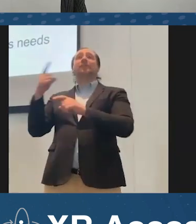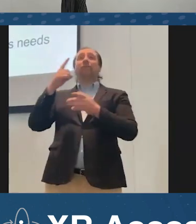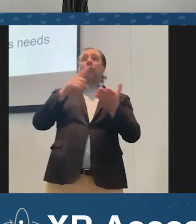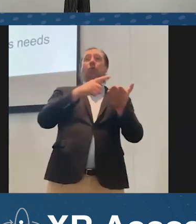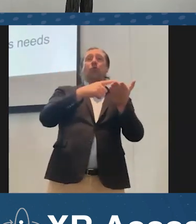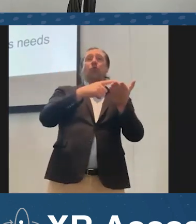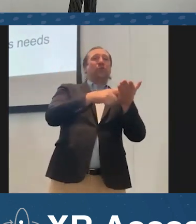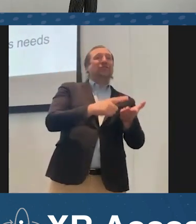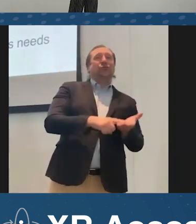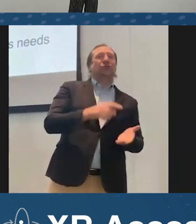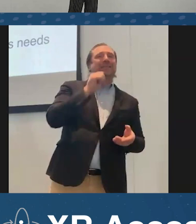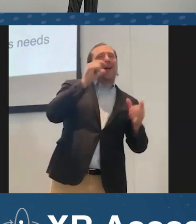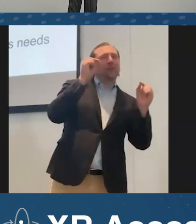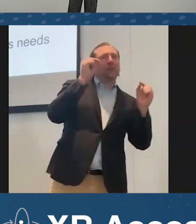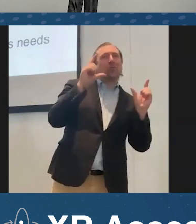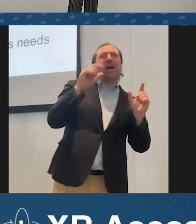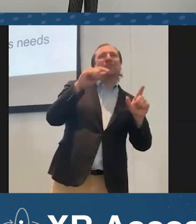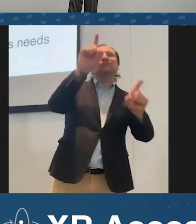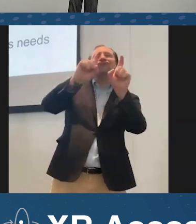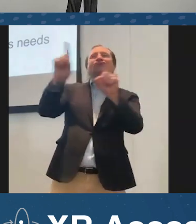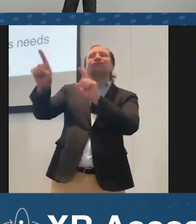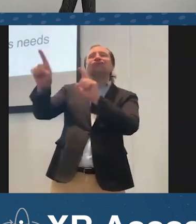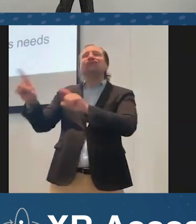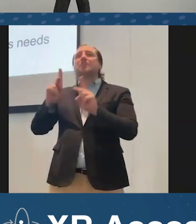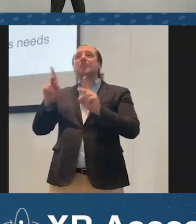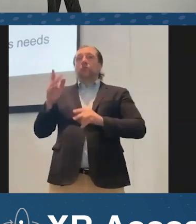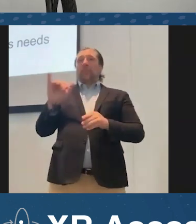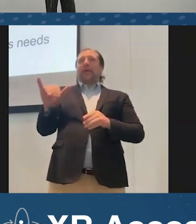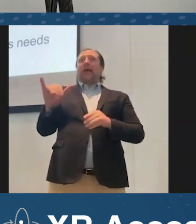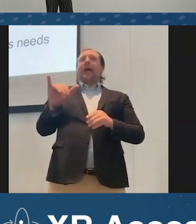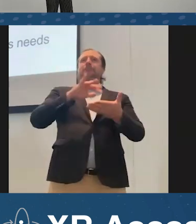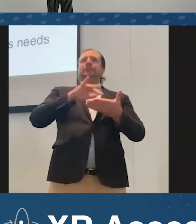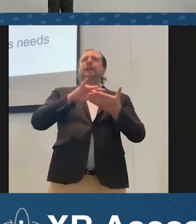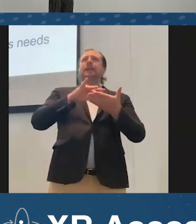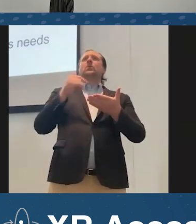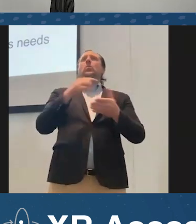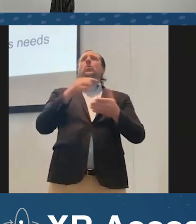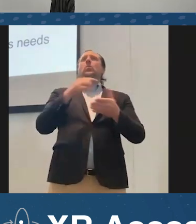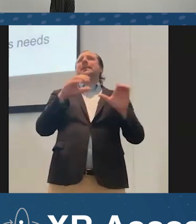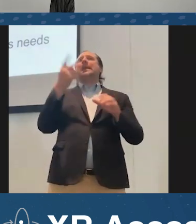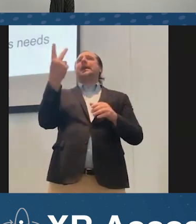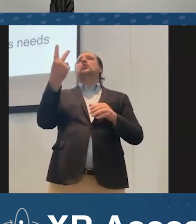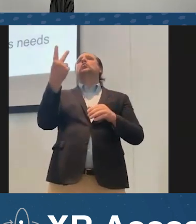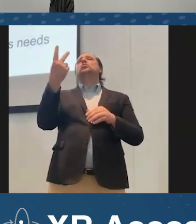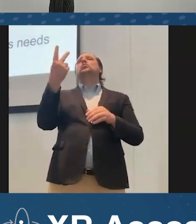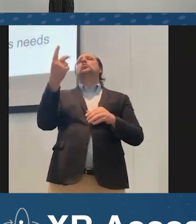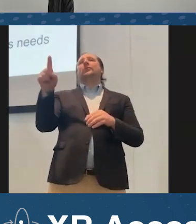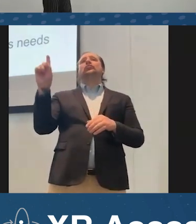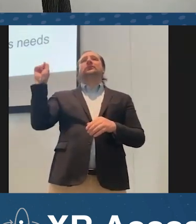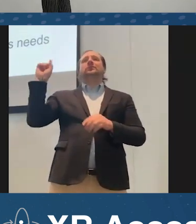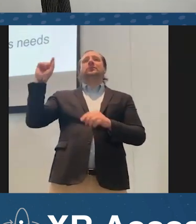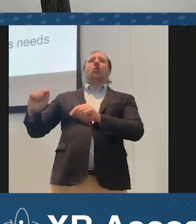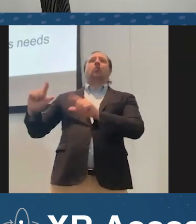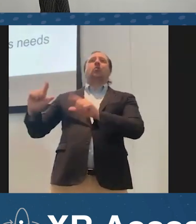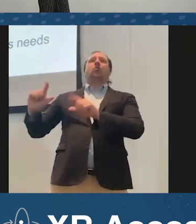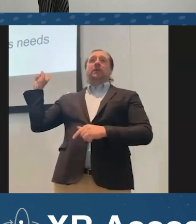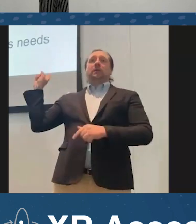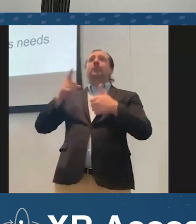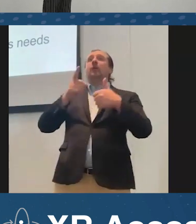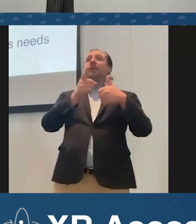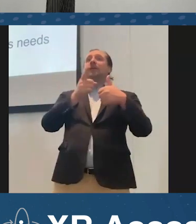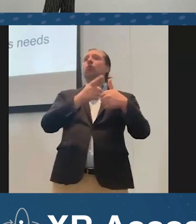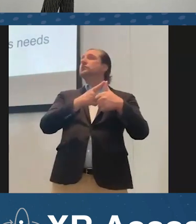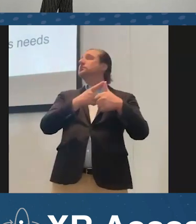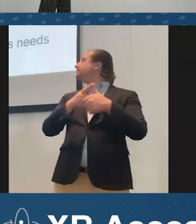research. Now, our user study that we conducted was guided by two research questions here on the screen. Number one,